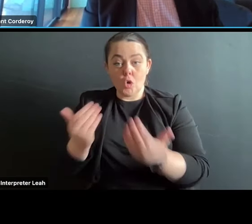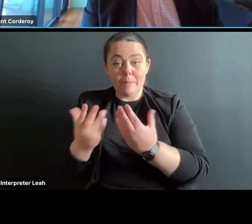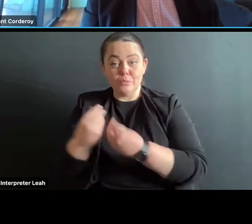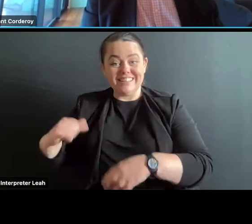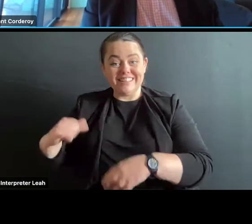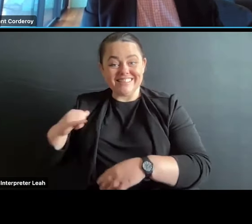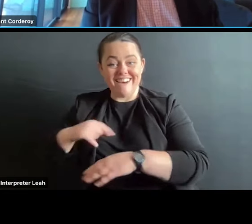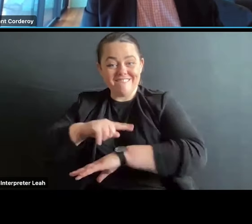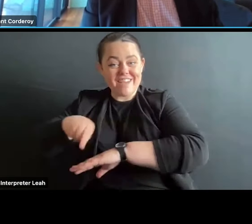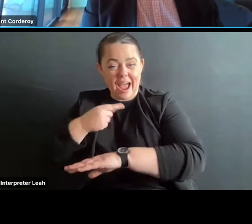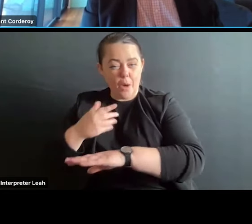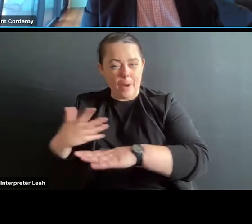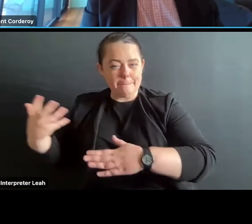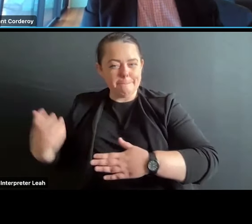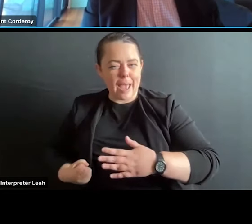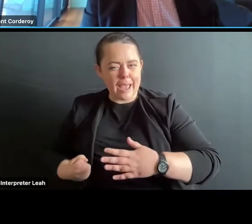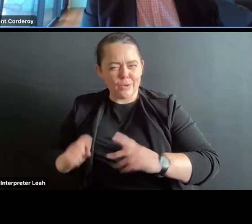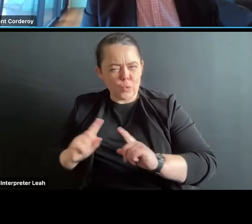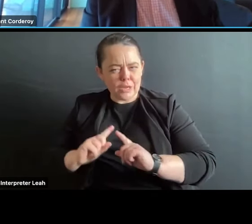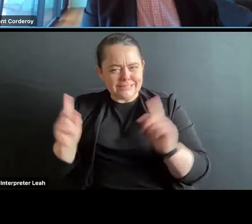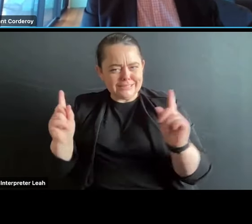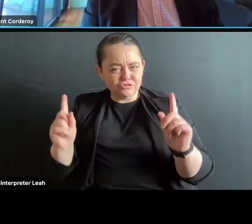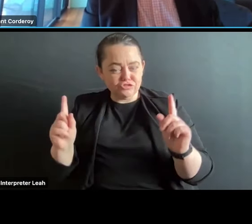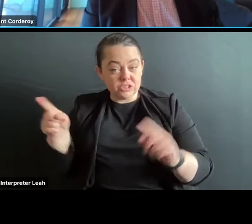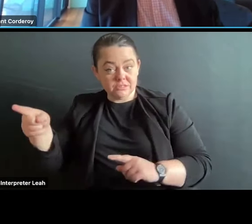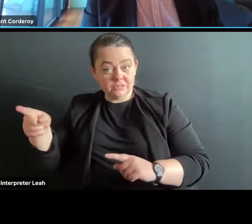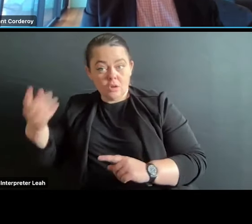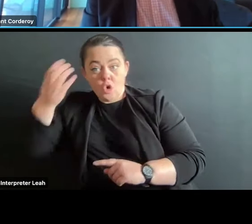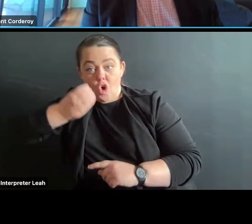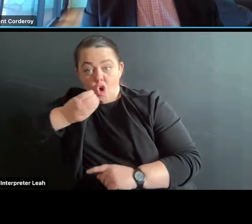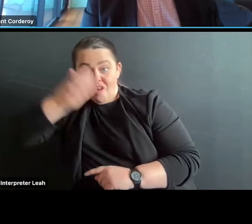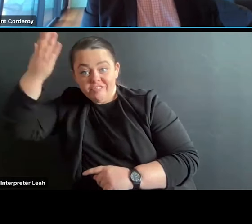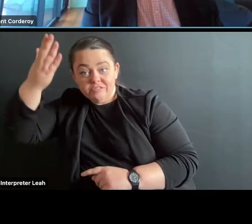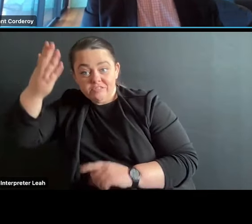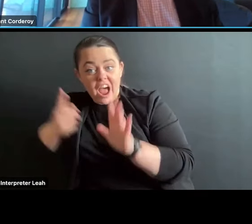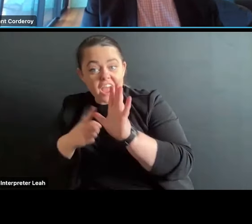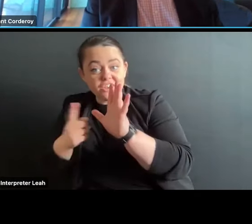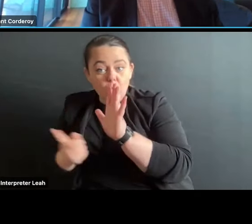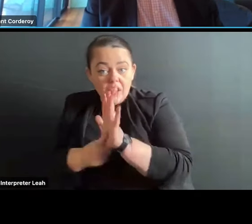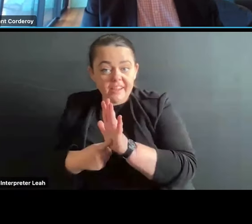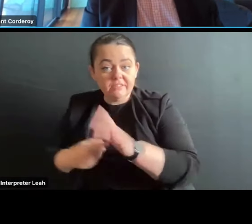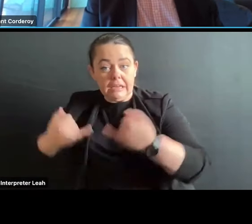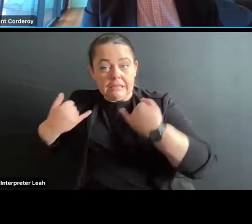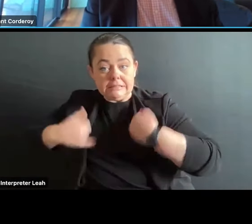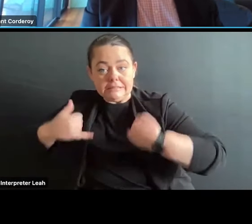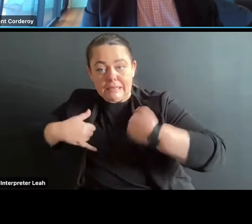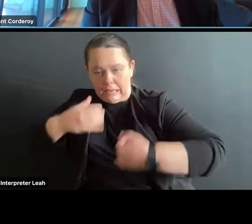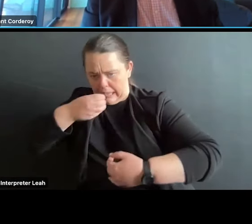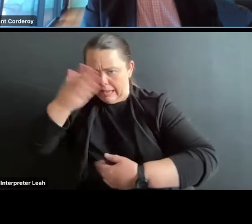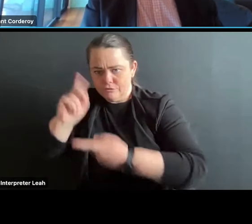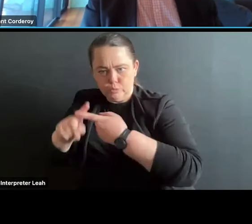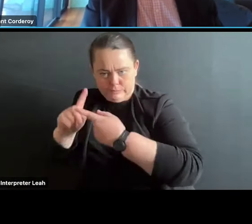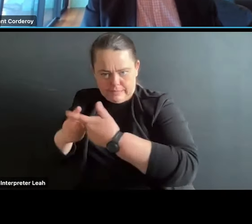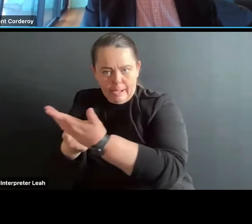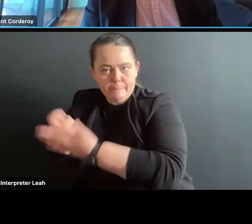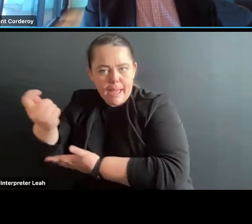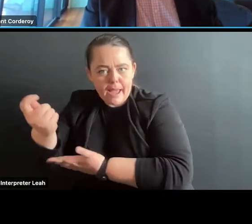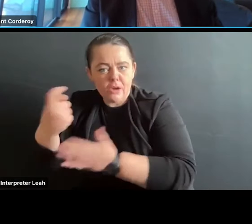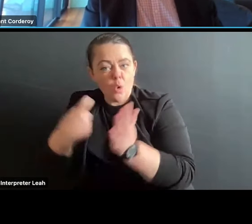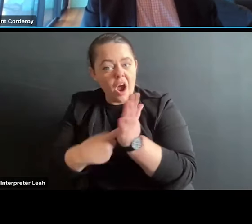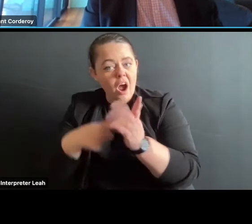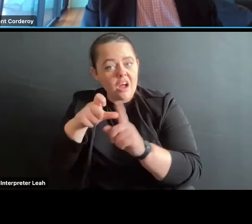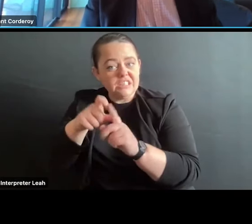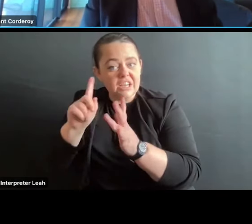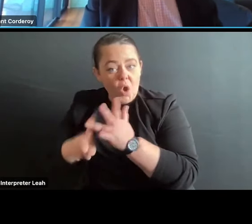hours paid will include when I'm on leave, be it sick leave or annual leave or long service leave, or an RDO, it might be